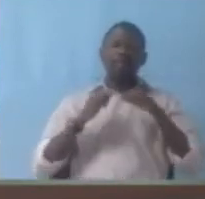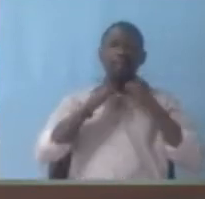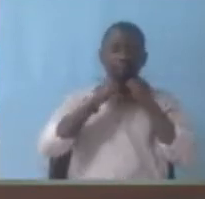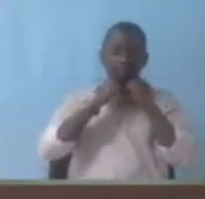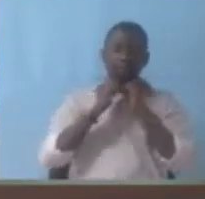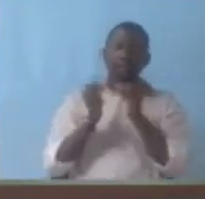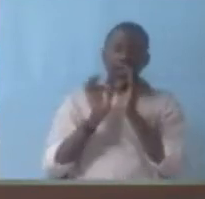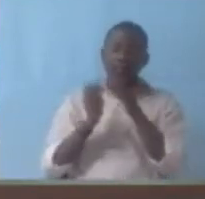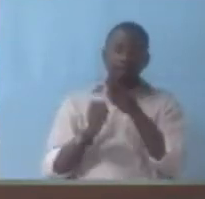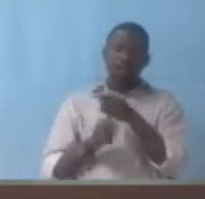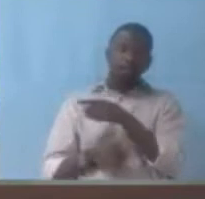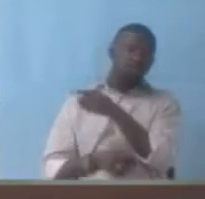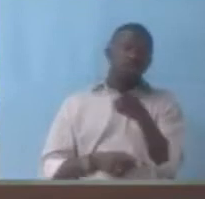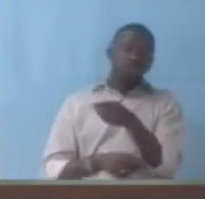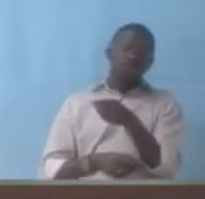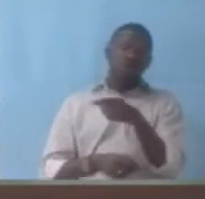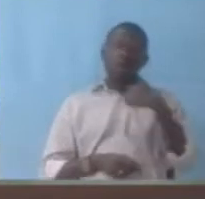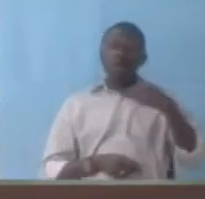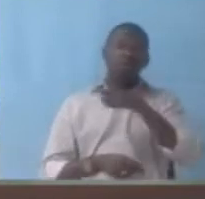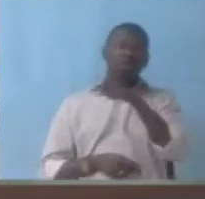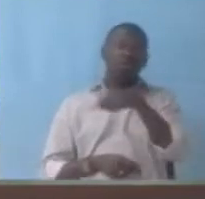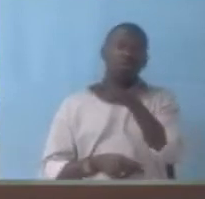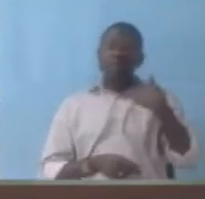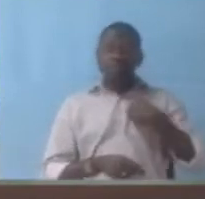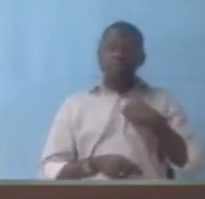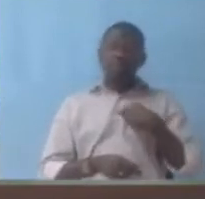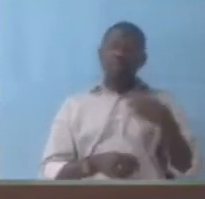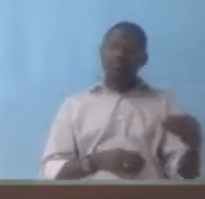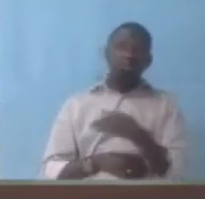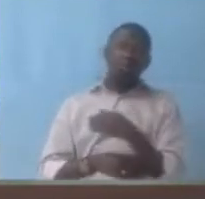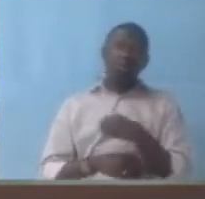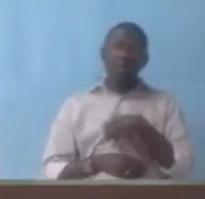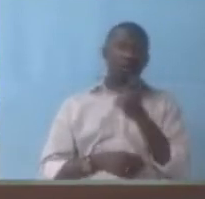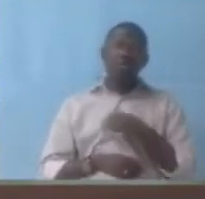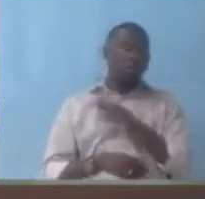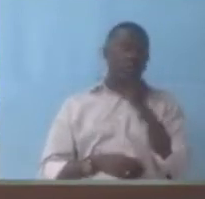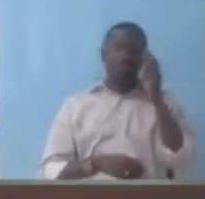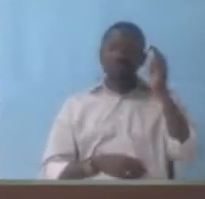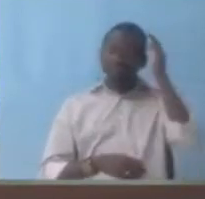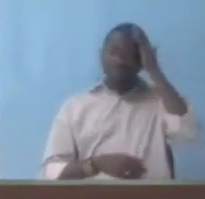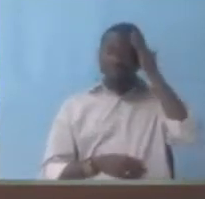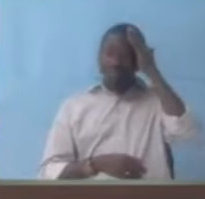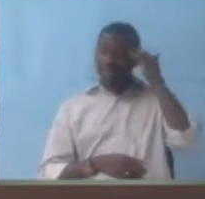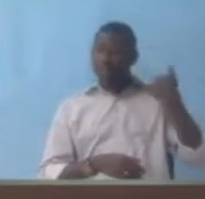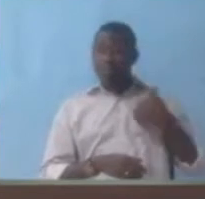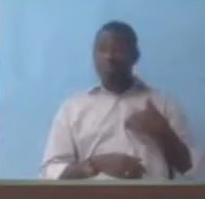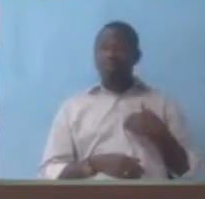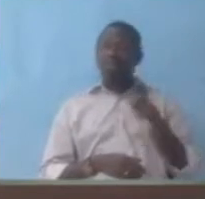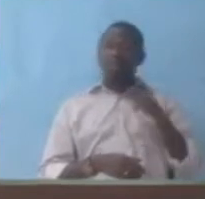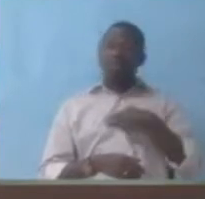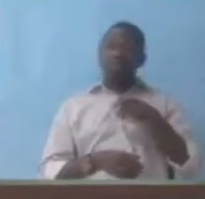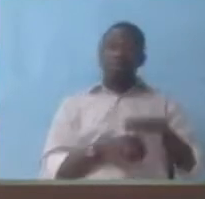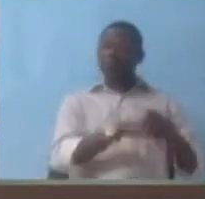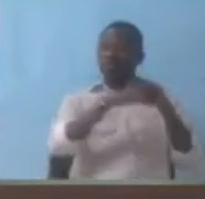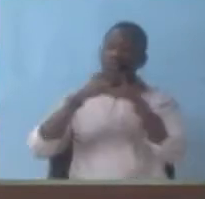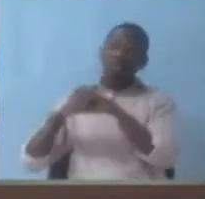corrupt and were criminals. Utumola Sanasabali kunyimulu munakarla leti adumo kurumule muiti. That they had been taken to mile 2.